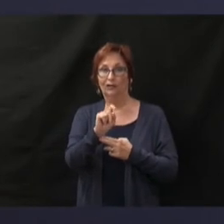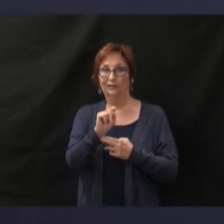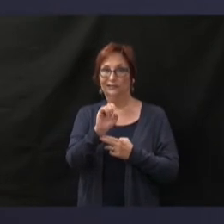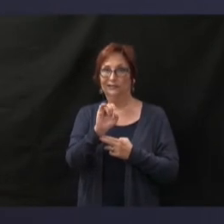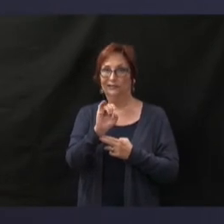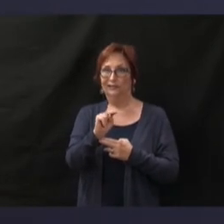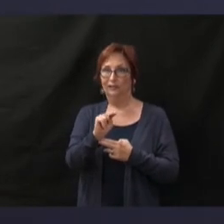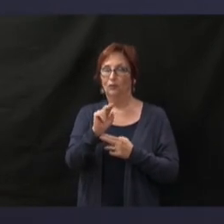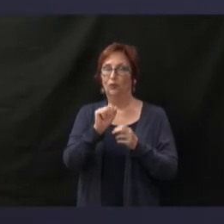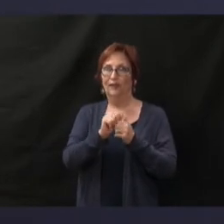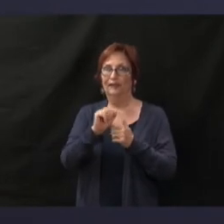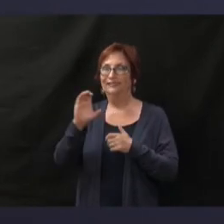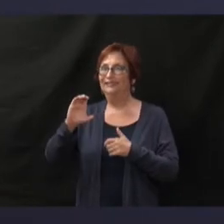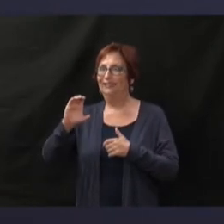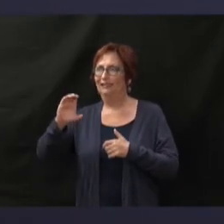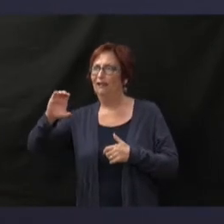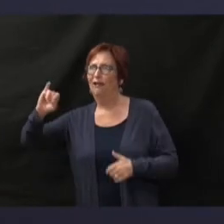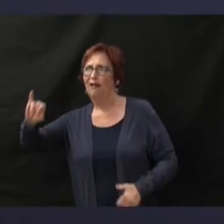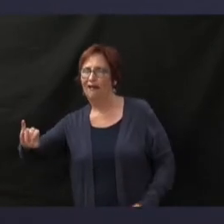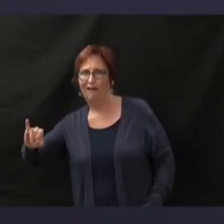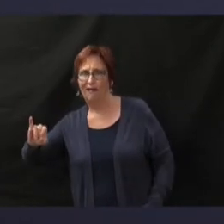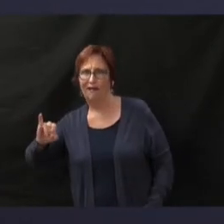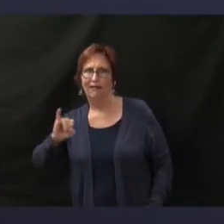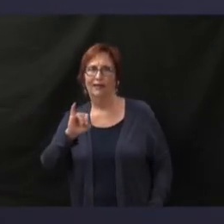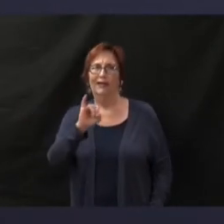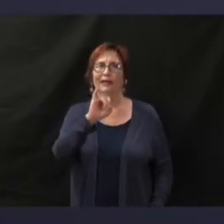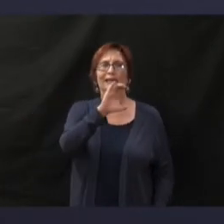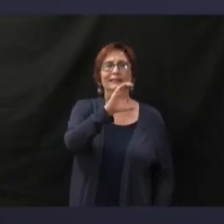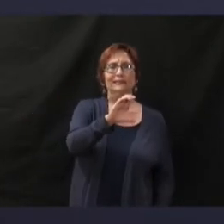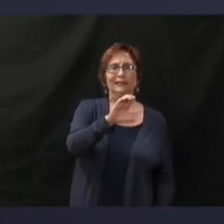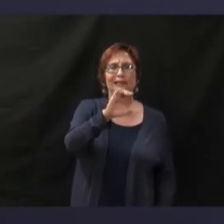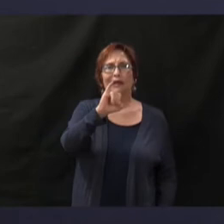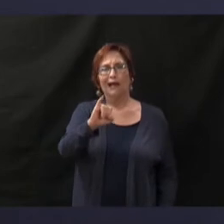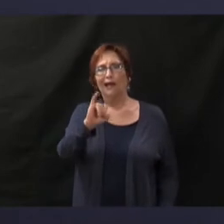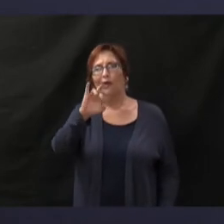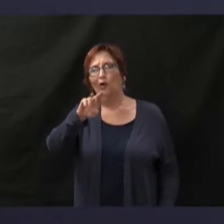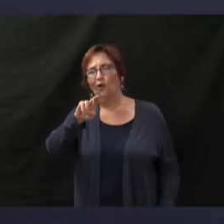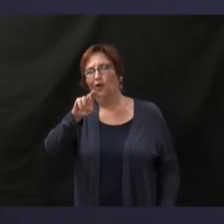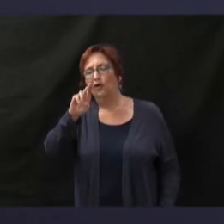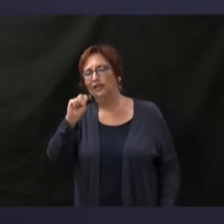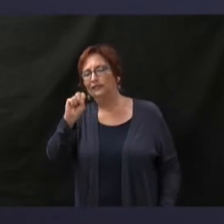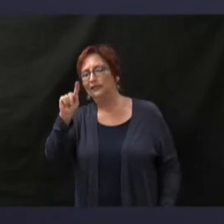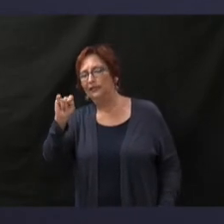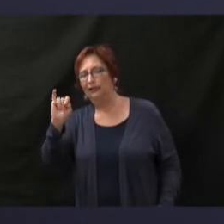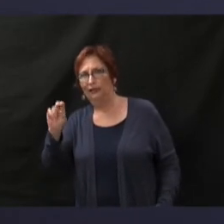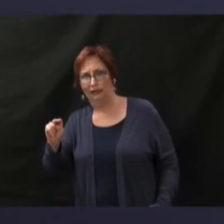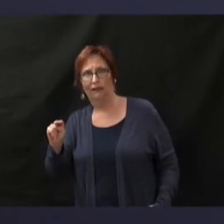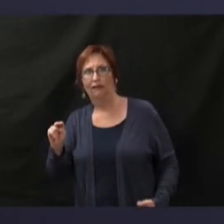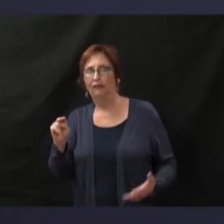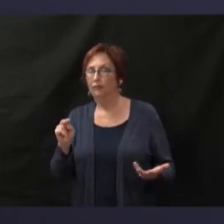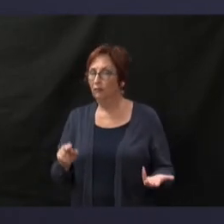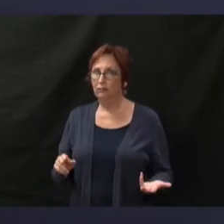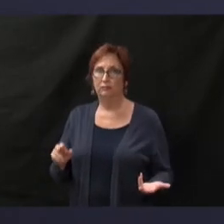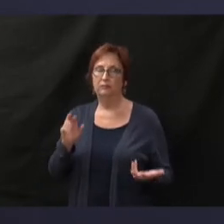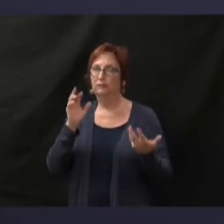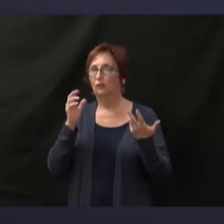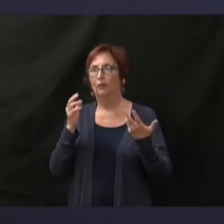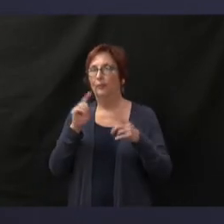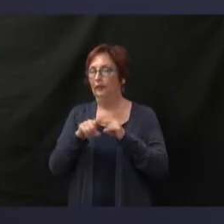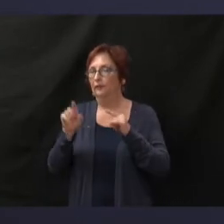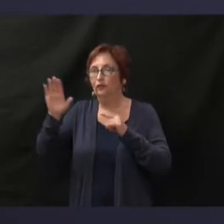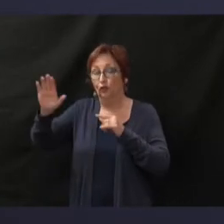so bad. You can't do that. Can't do that. But you can, and then we go through the whole thing as you can spell the your name any way you want.